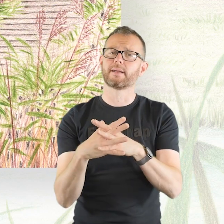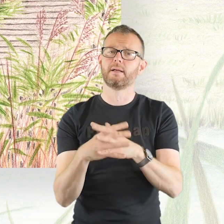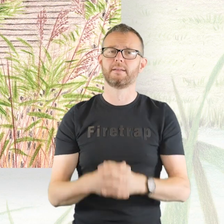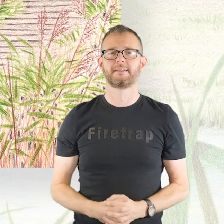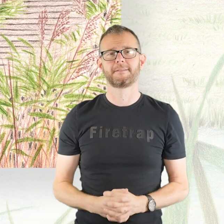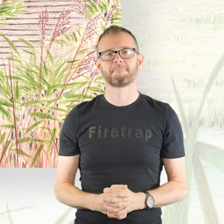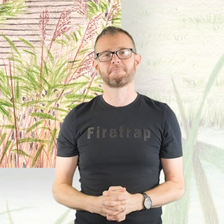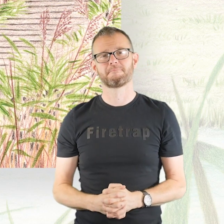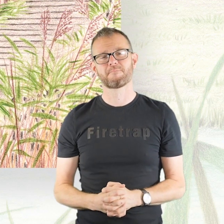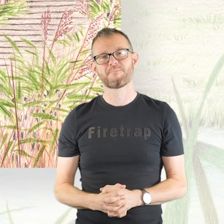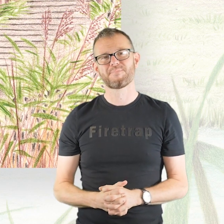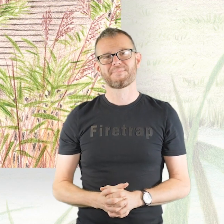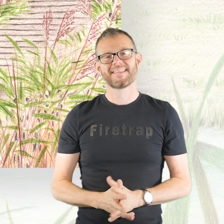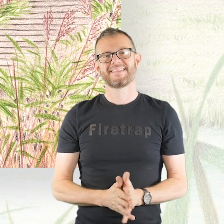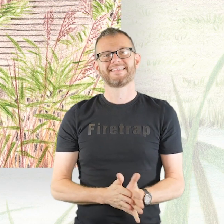Walberswick.